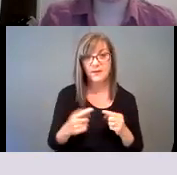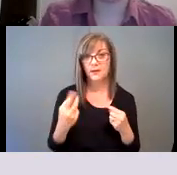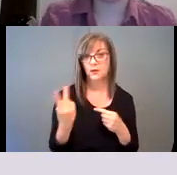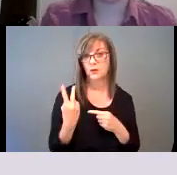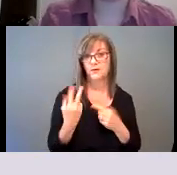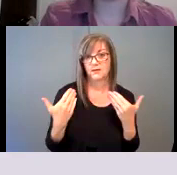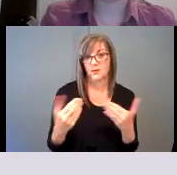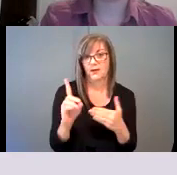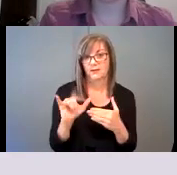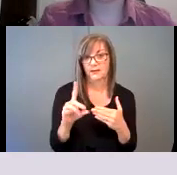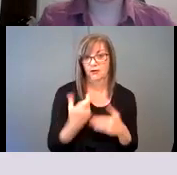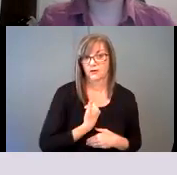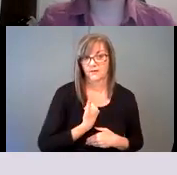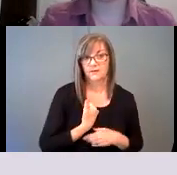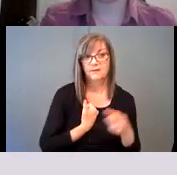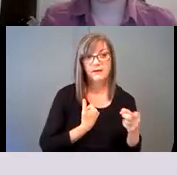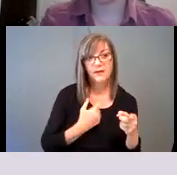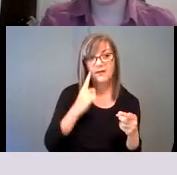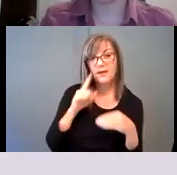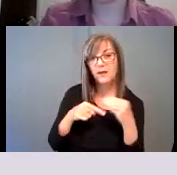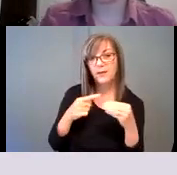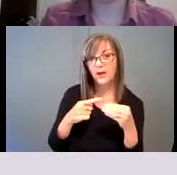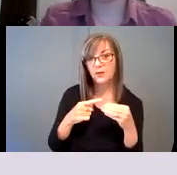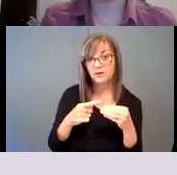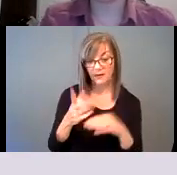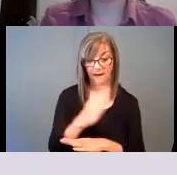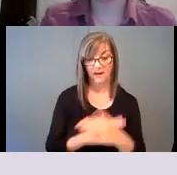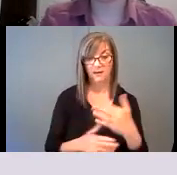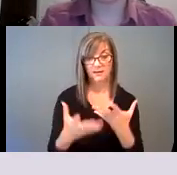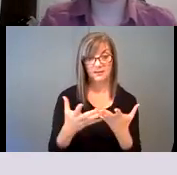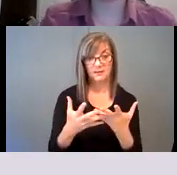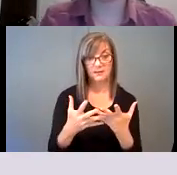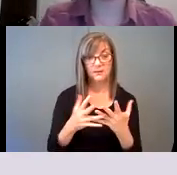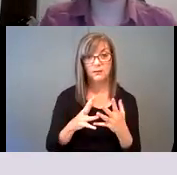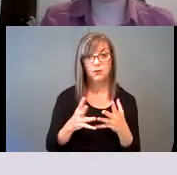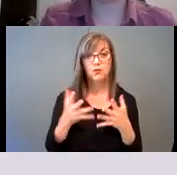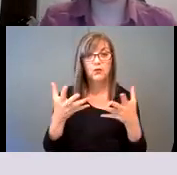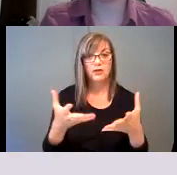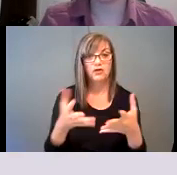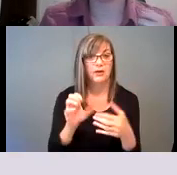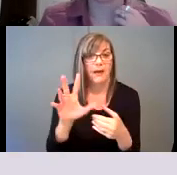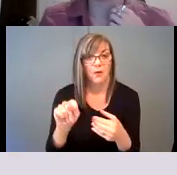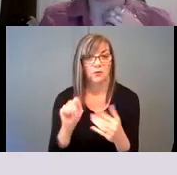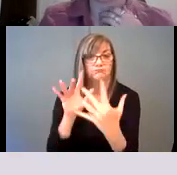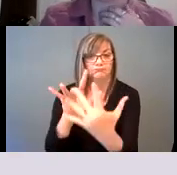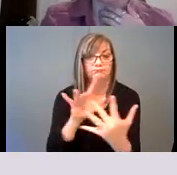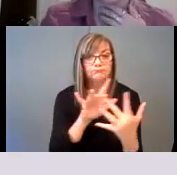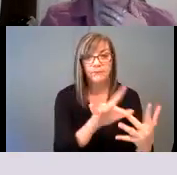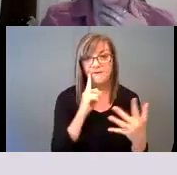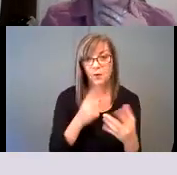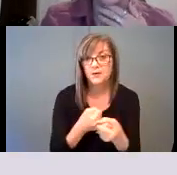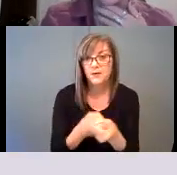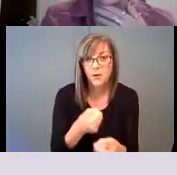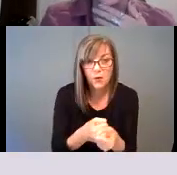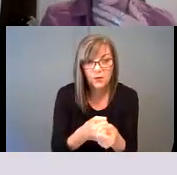here. So thinking about on the hands, we put reaching out for support. That's really important to make sure that survivors are